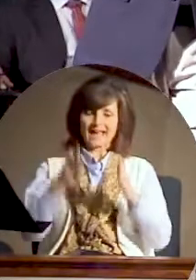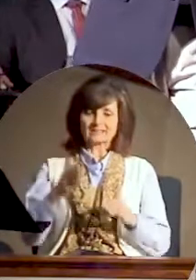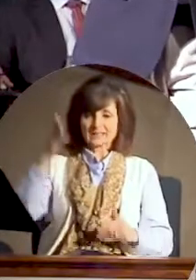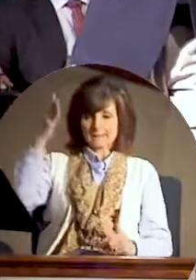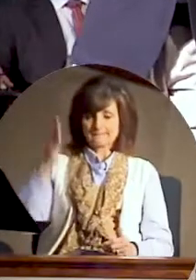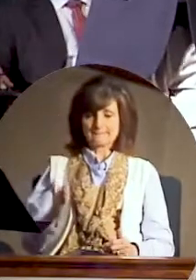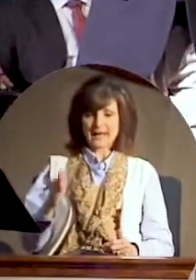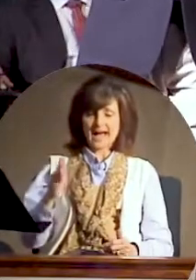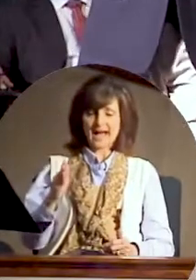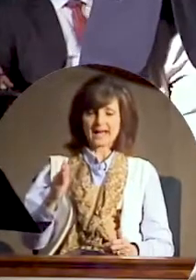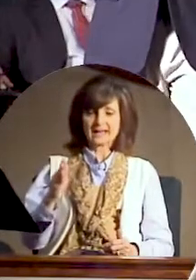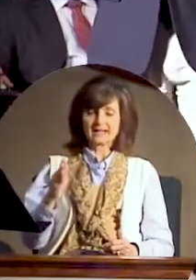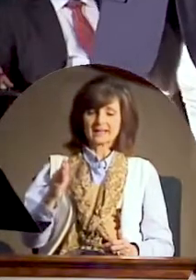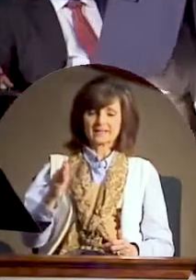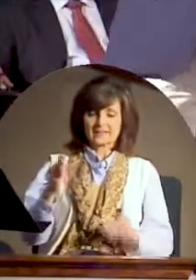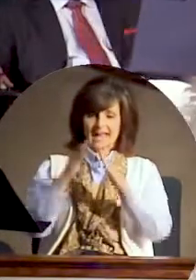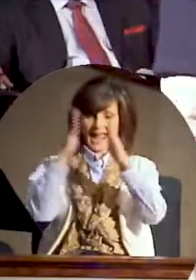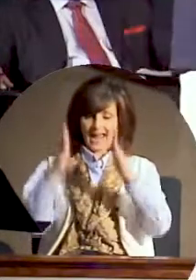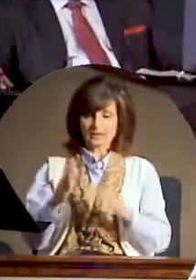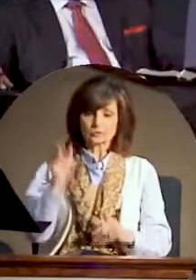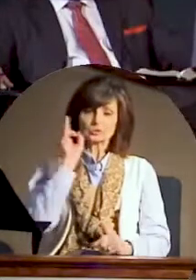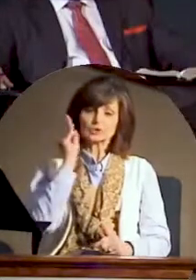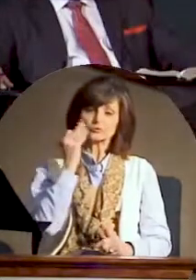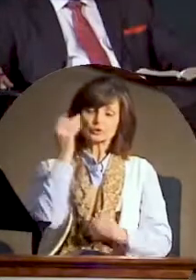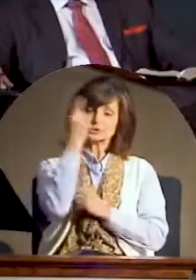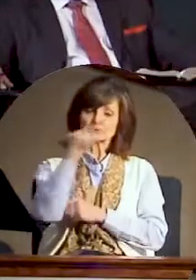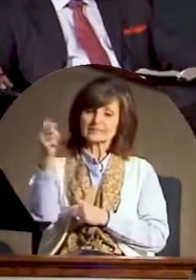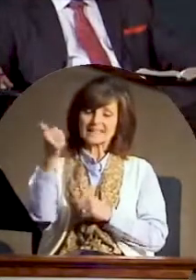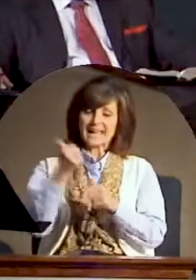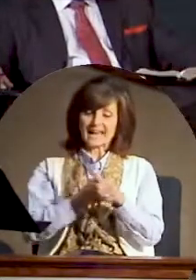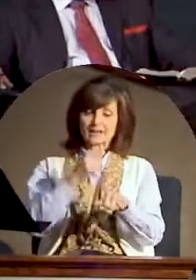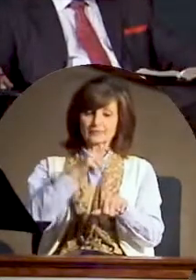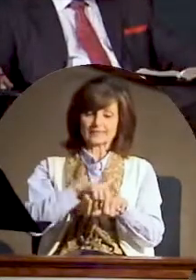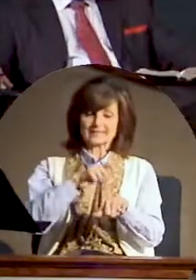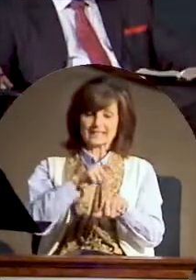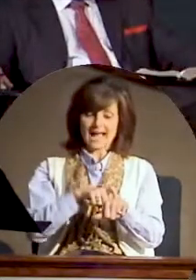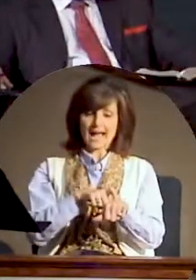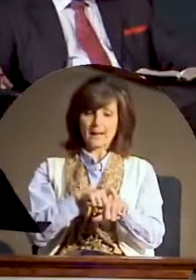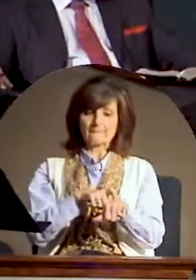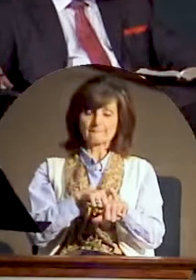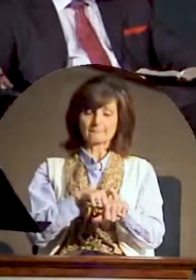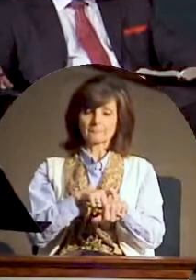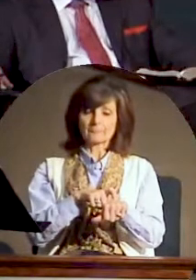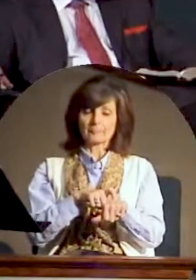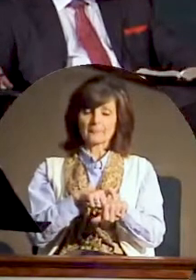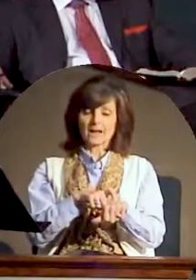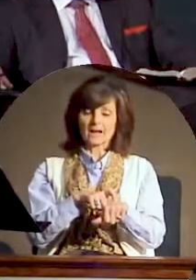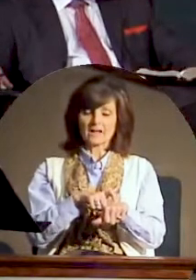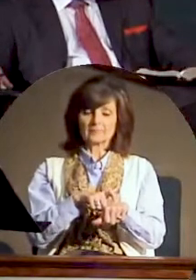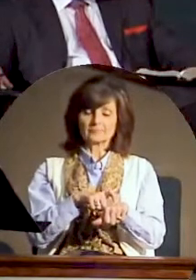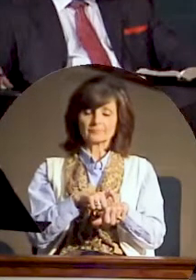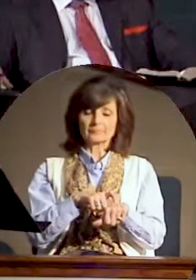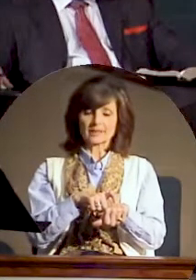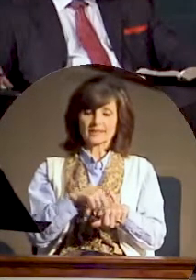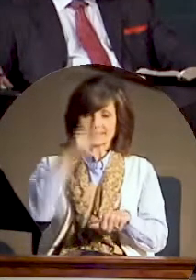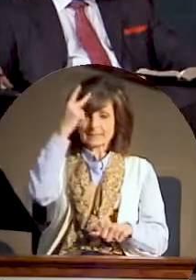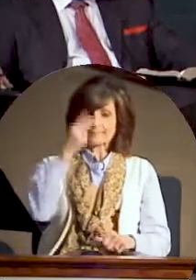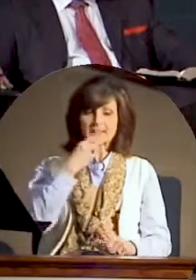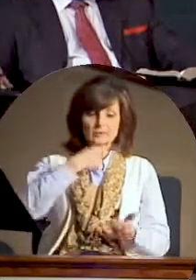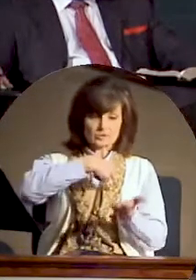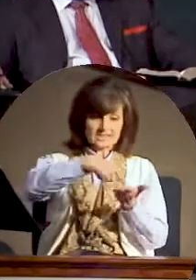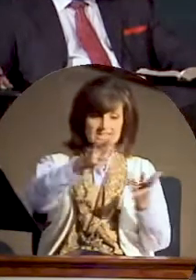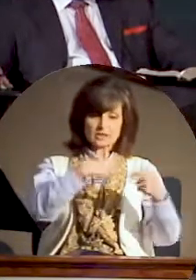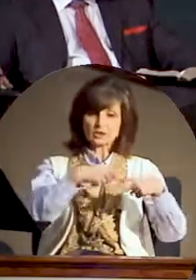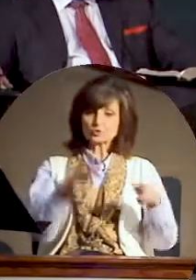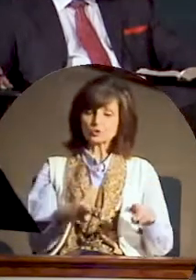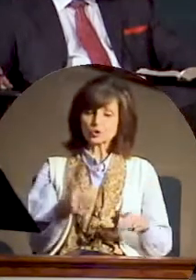tree. And every time that his parents would get mad and send him to his room, he'd just raise a window and climb out on that fruit tree